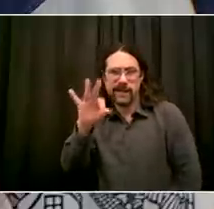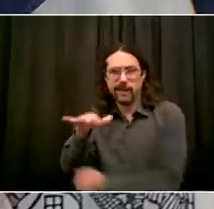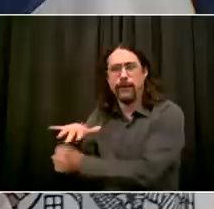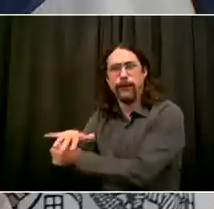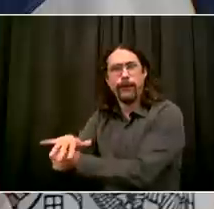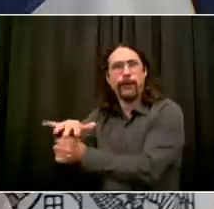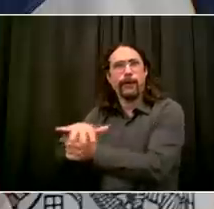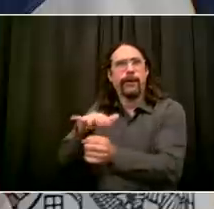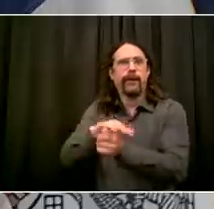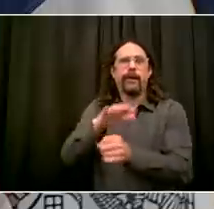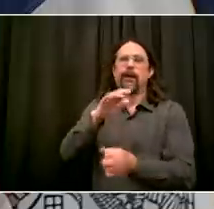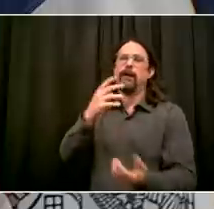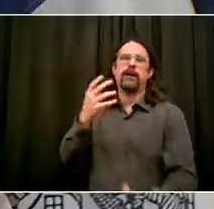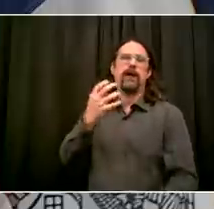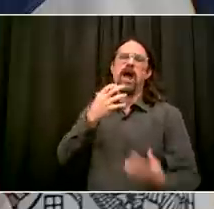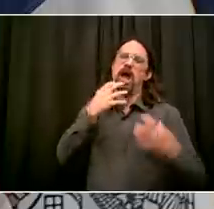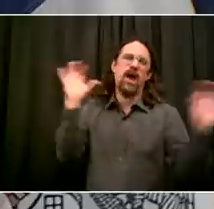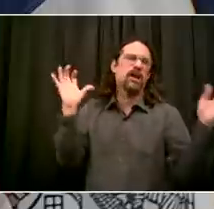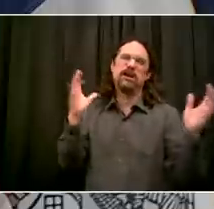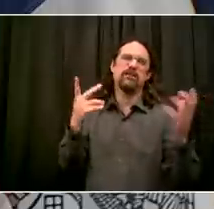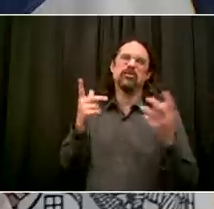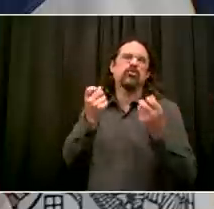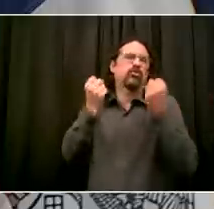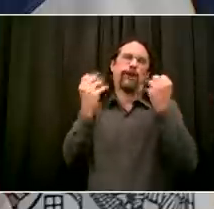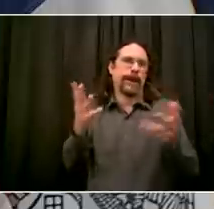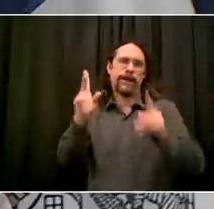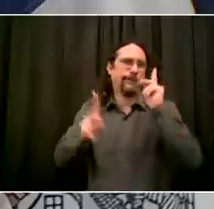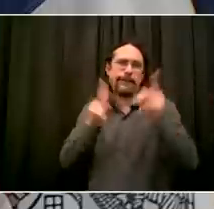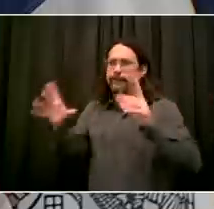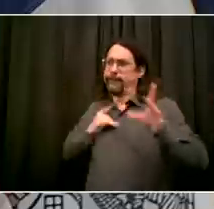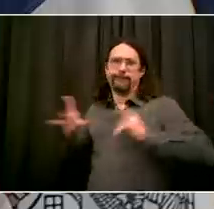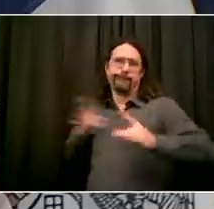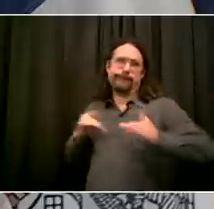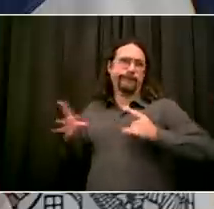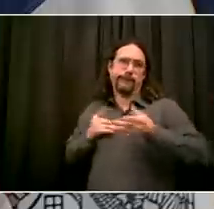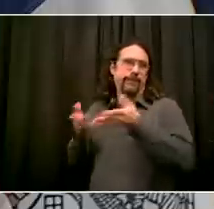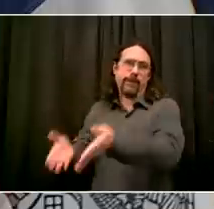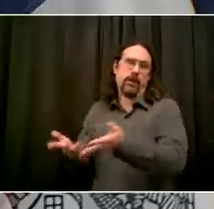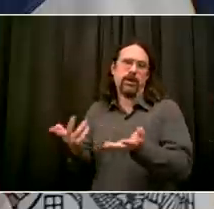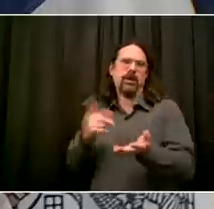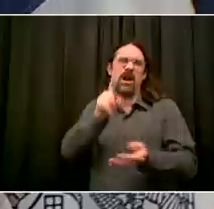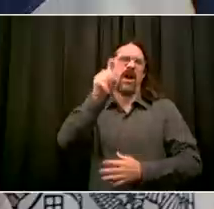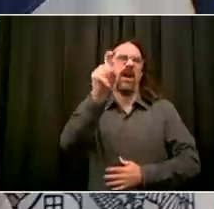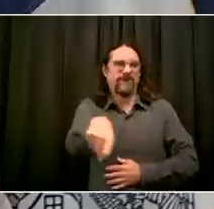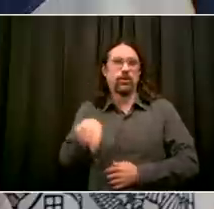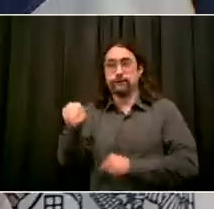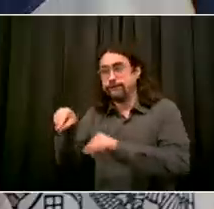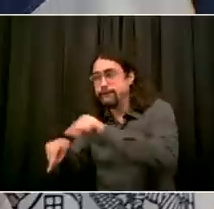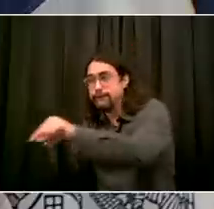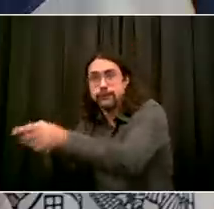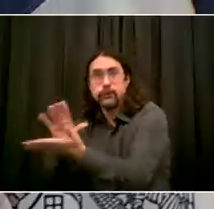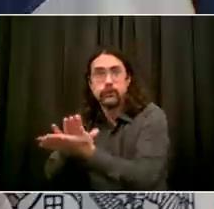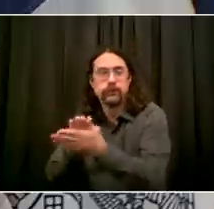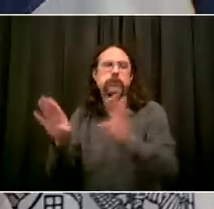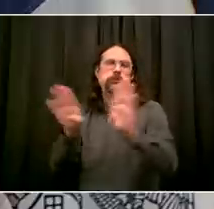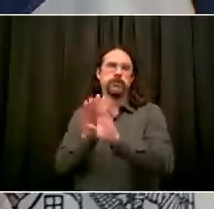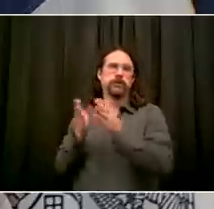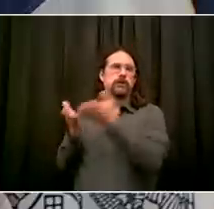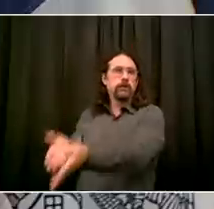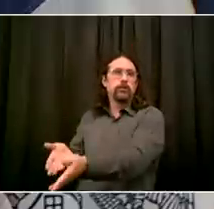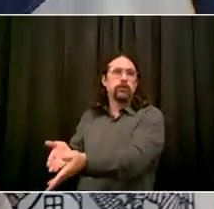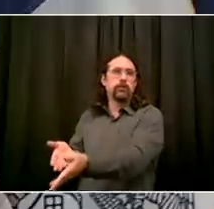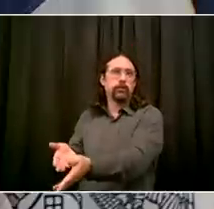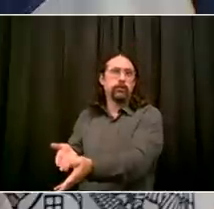non-essential businesses. Let's encourage people to stay home. Don't go out unless you have to go out. Go back to the reality we had more in the spring, but